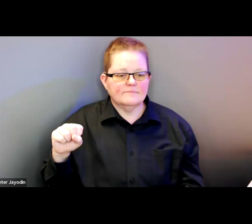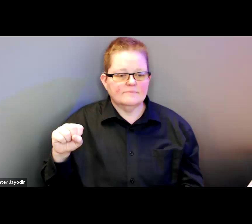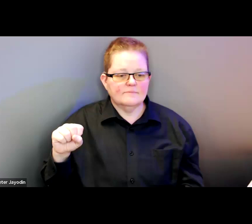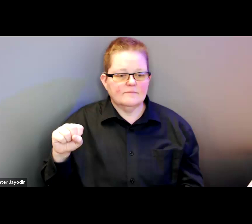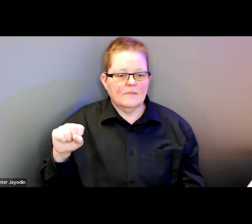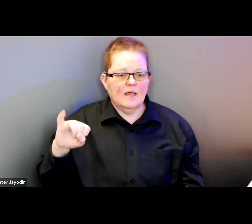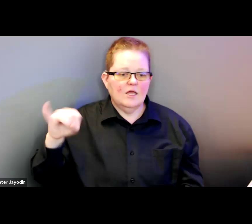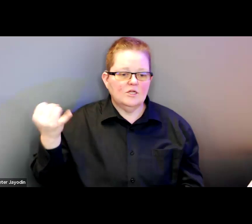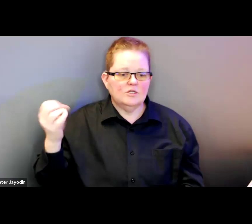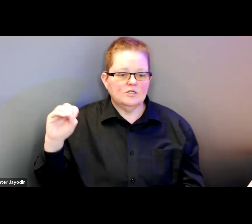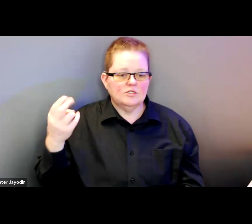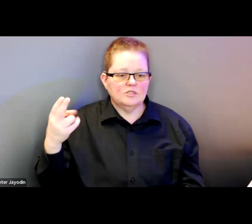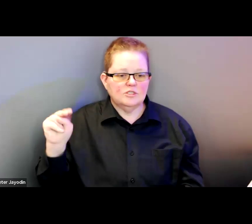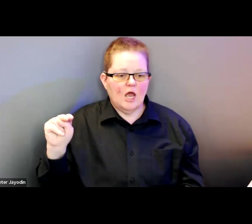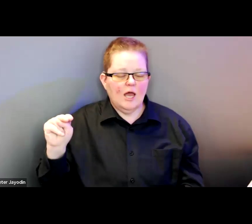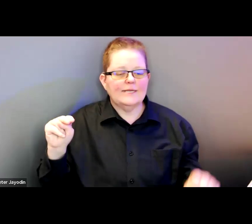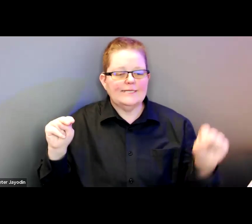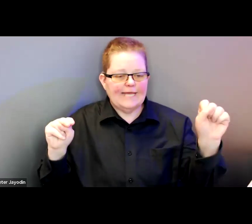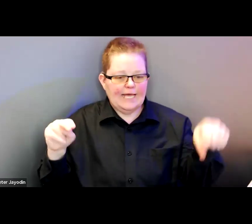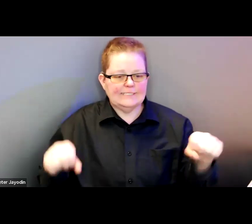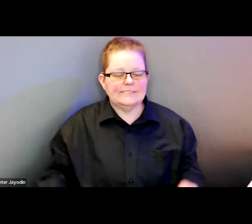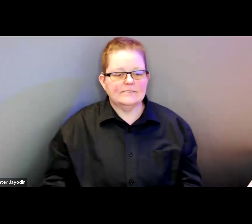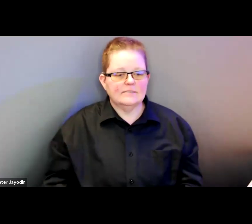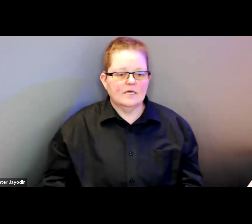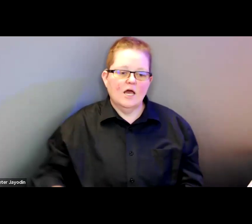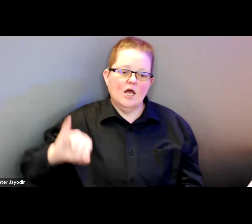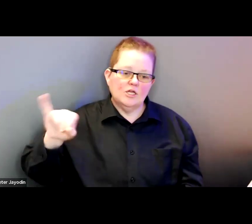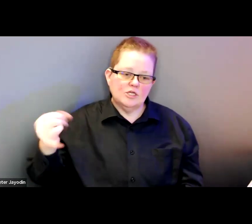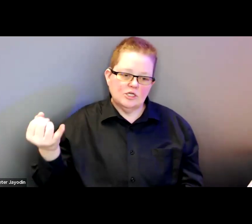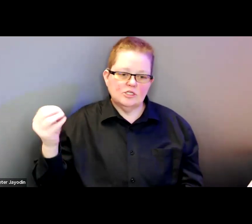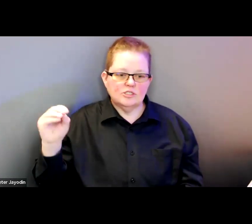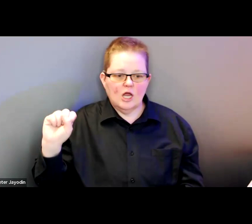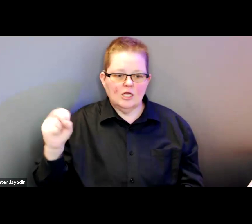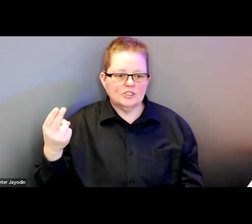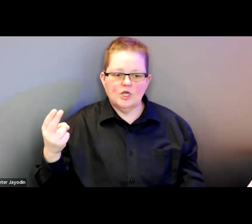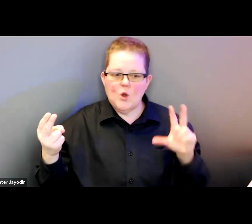John? Yes. Josh? No, sorry.